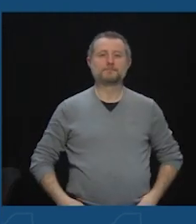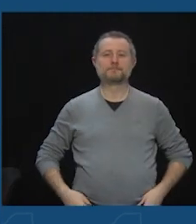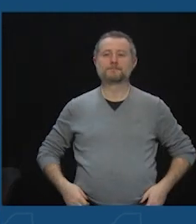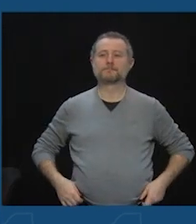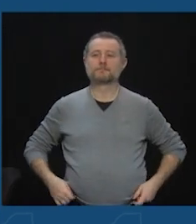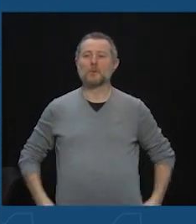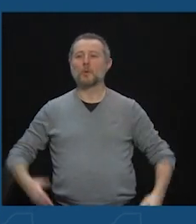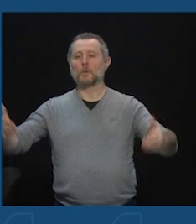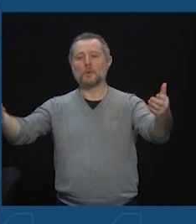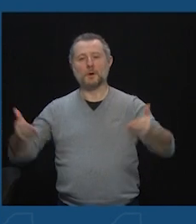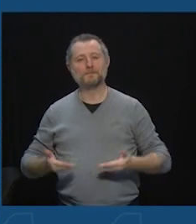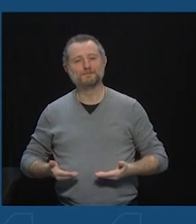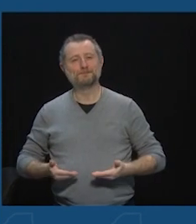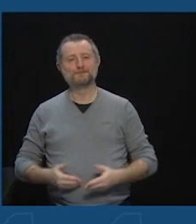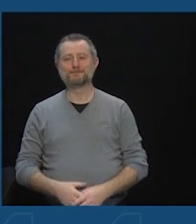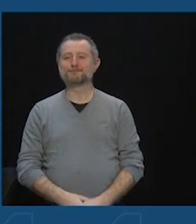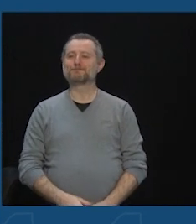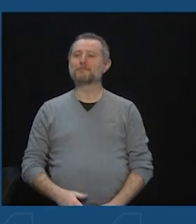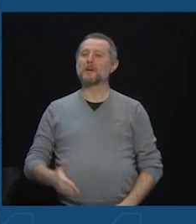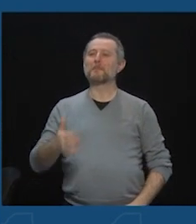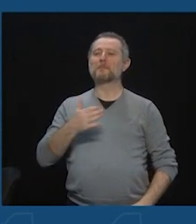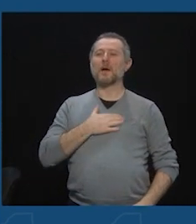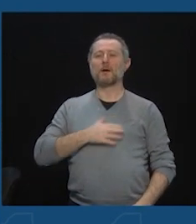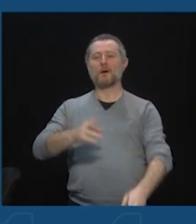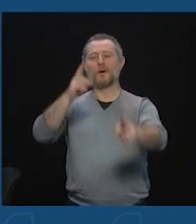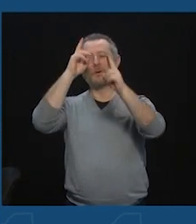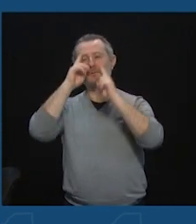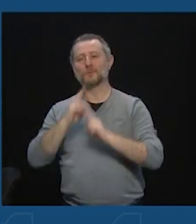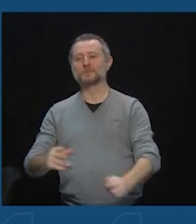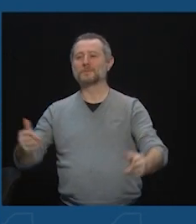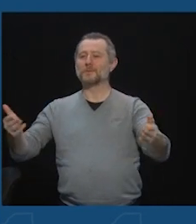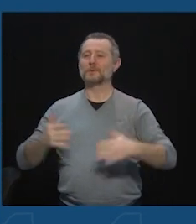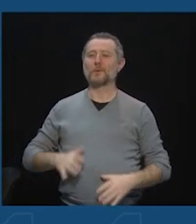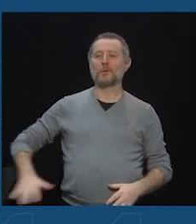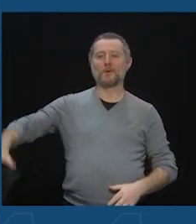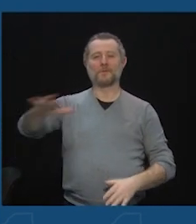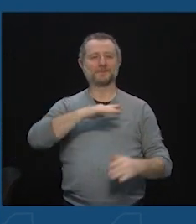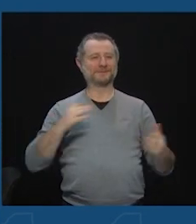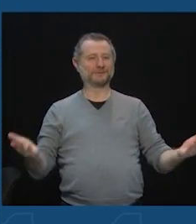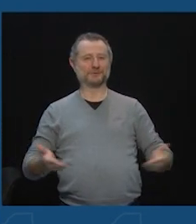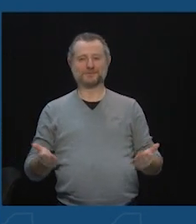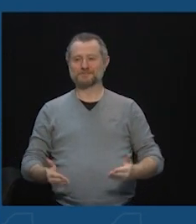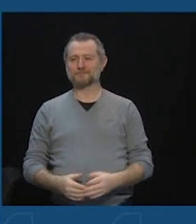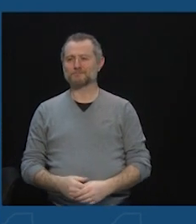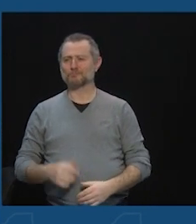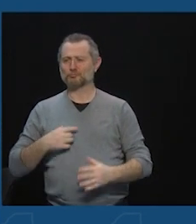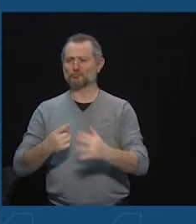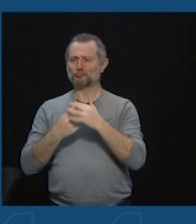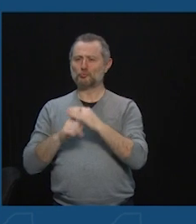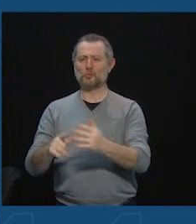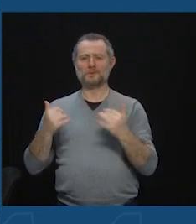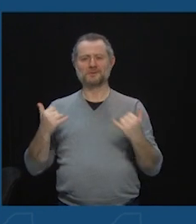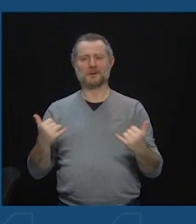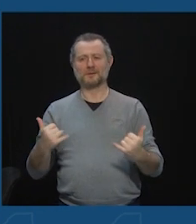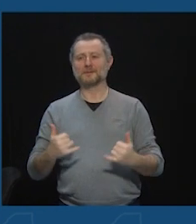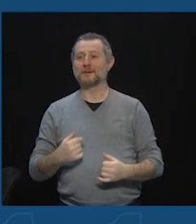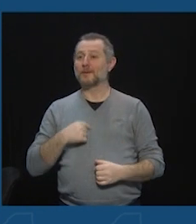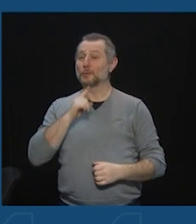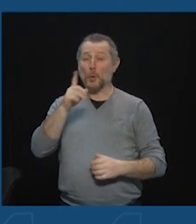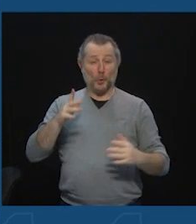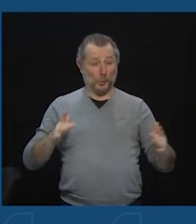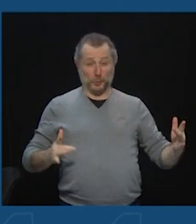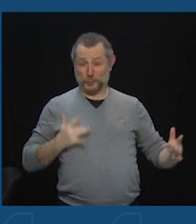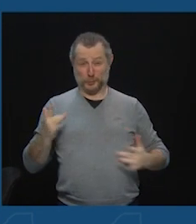Welcome. I have the honor of welcoming you all here and kicking us off today, and I'm really excited to do